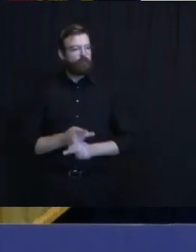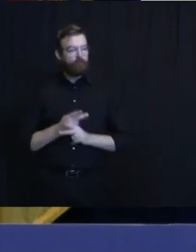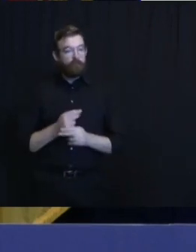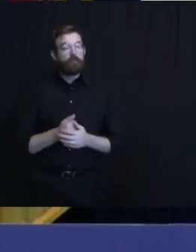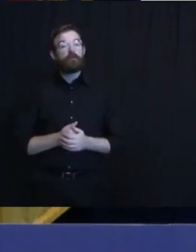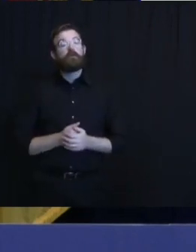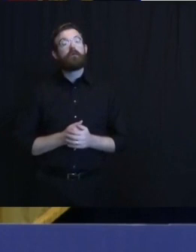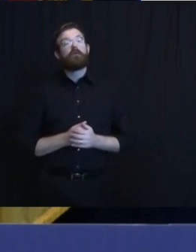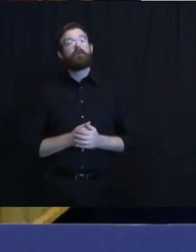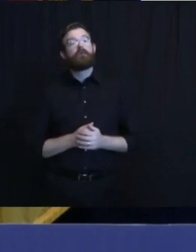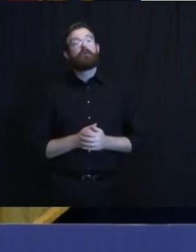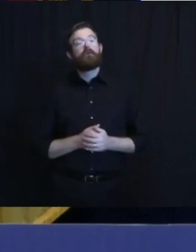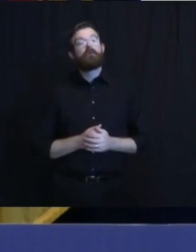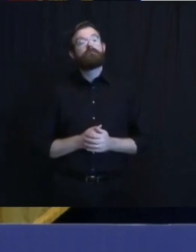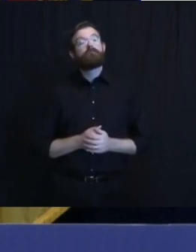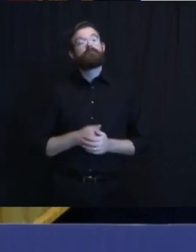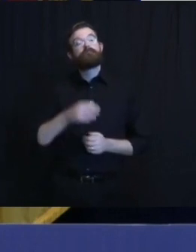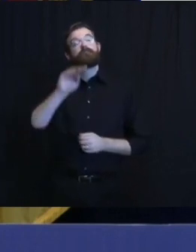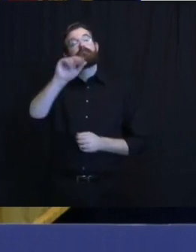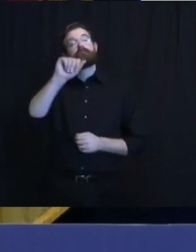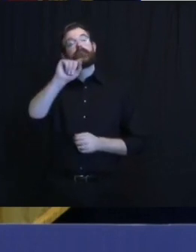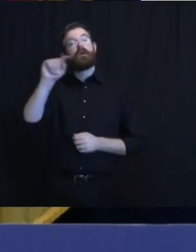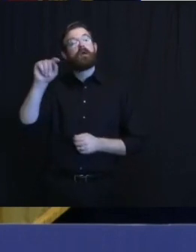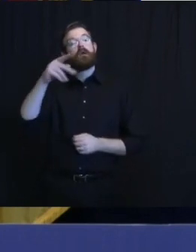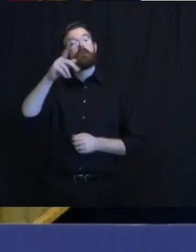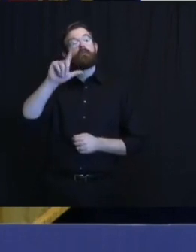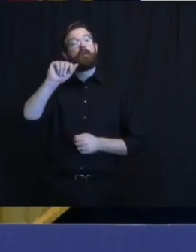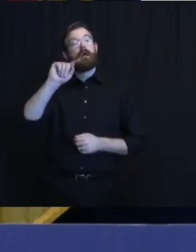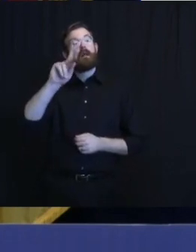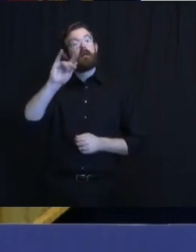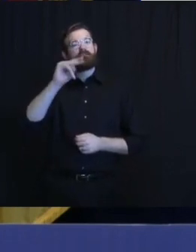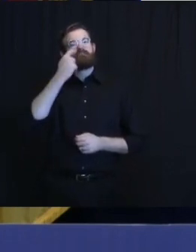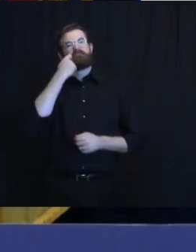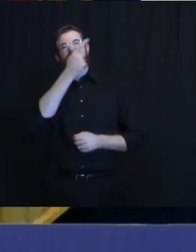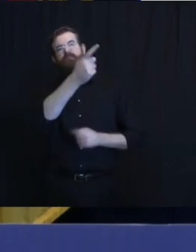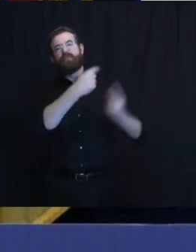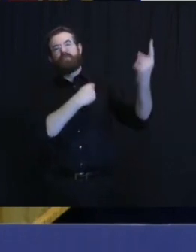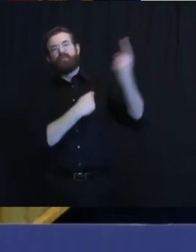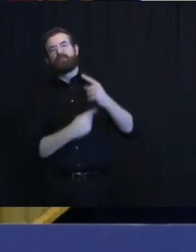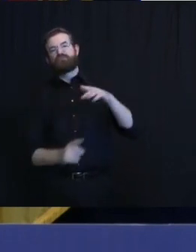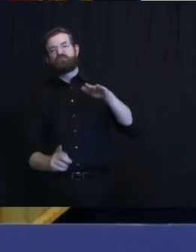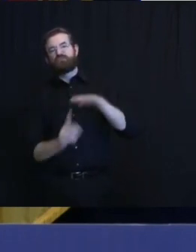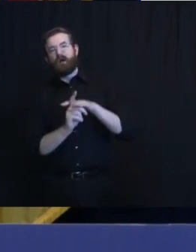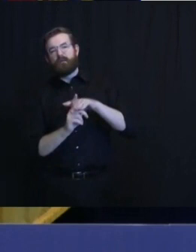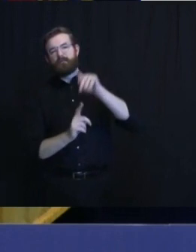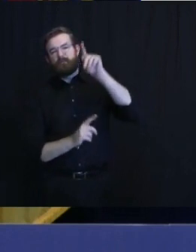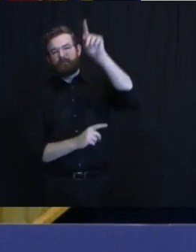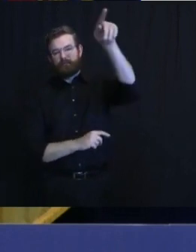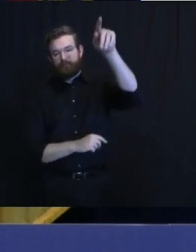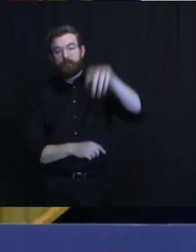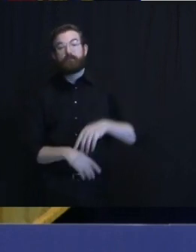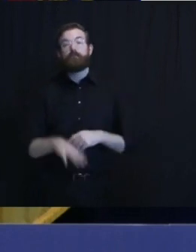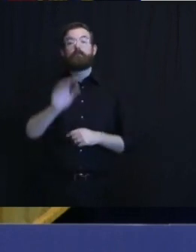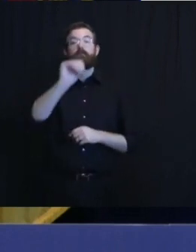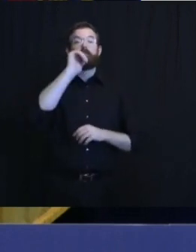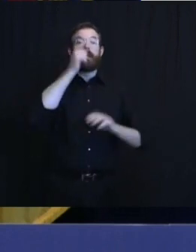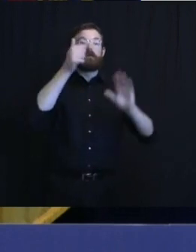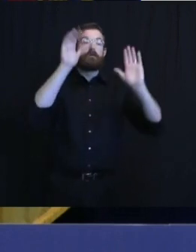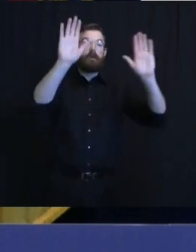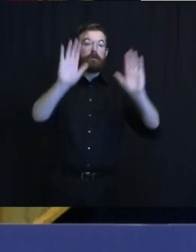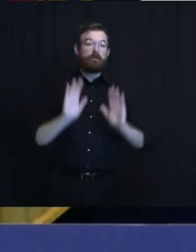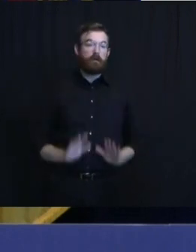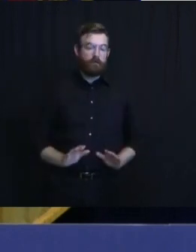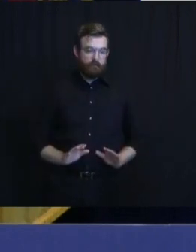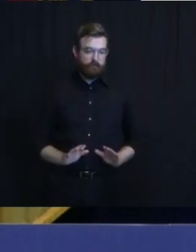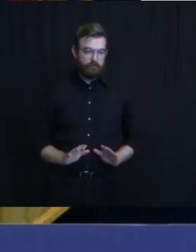Sunday, and we'll be, I could say definitively, we'll be together with you at 1 o'clock on Monday. There is a White House call, but it's at 4 p.m. So we will